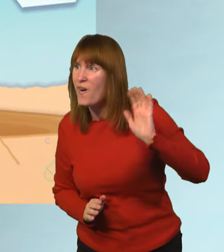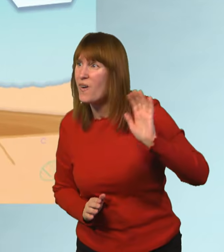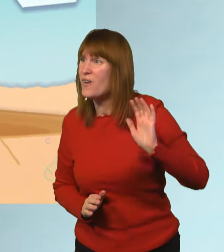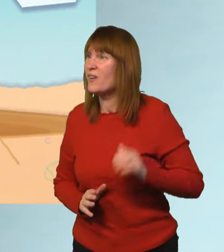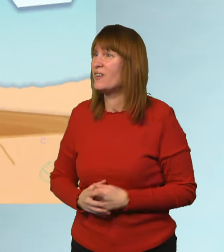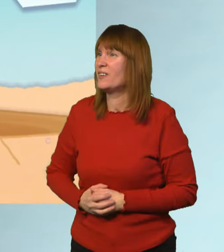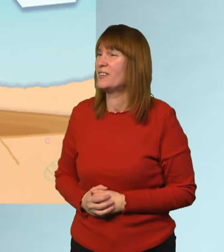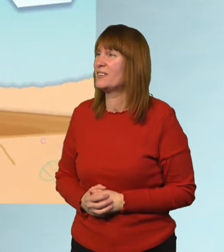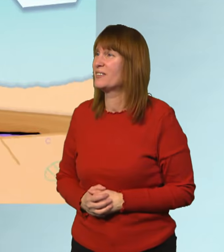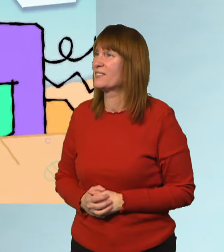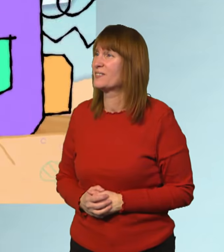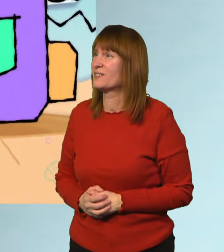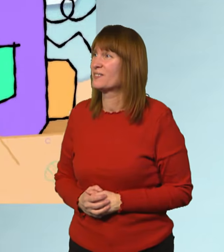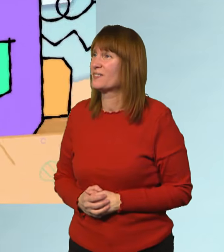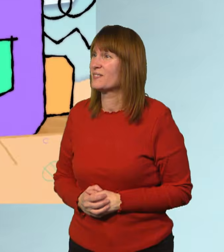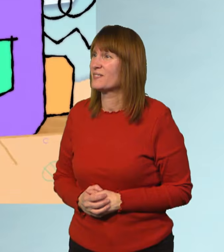there.